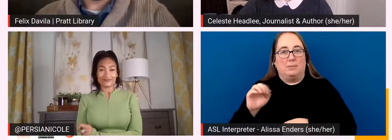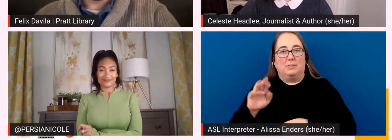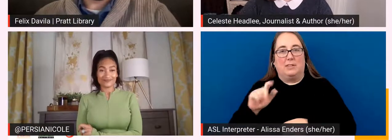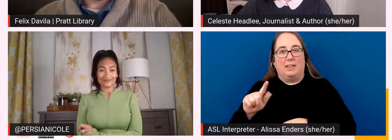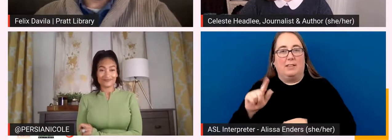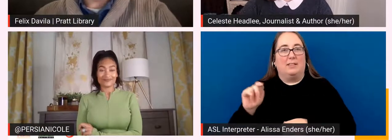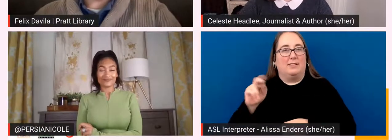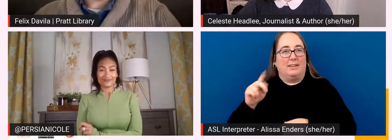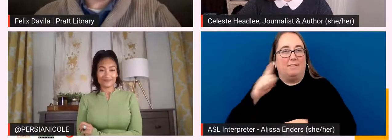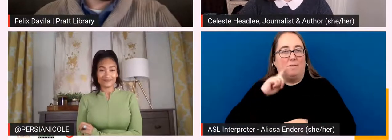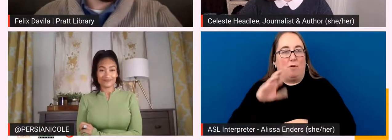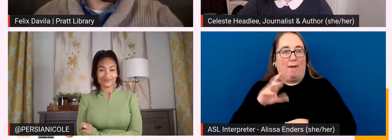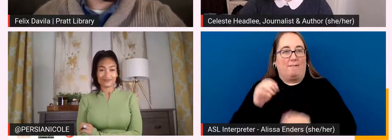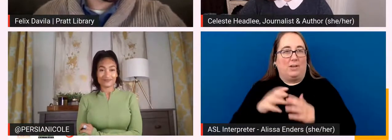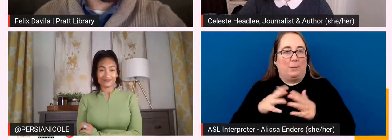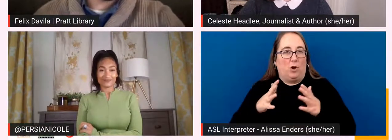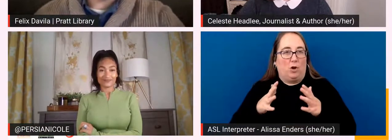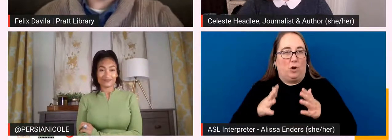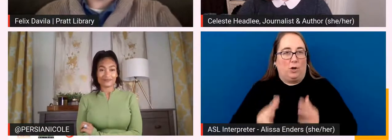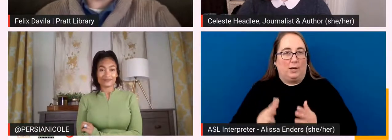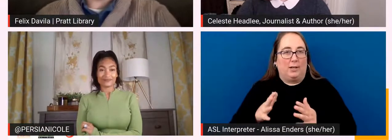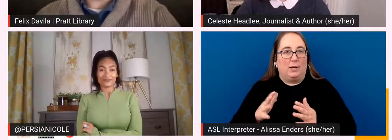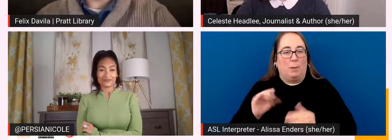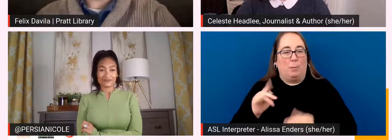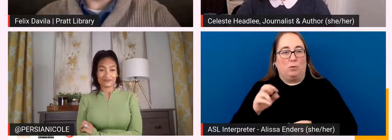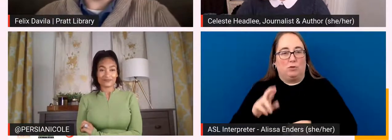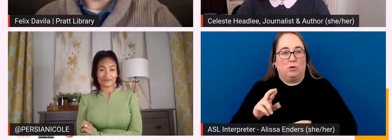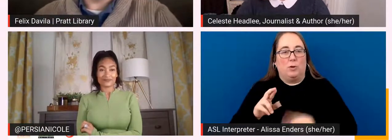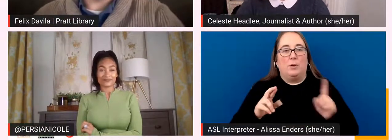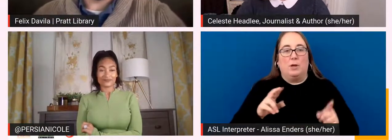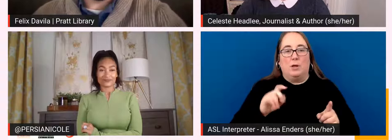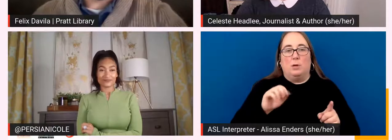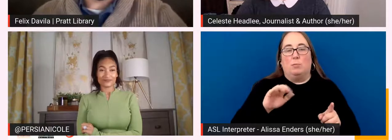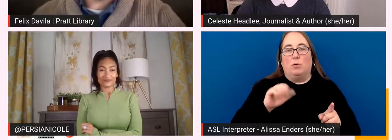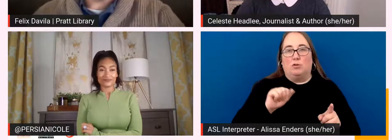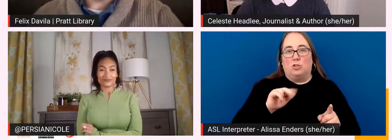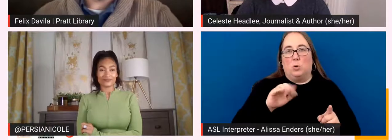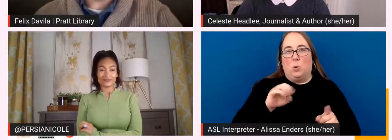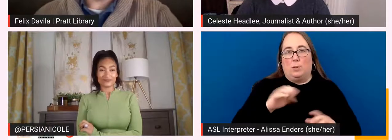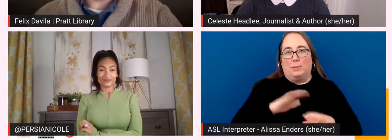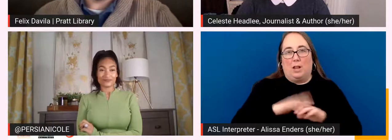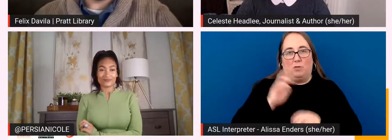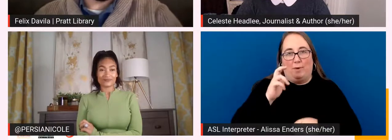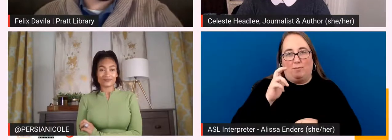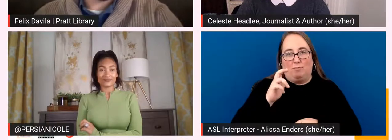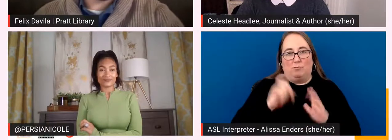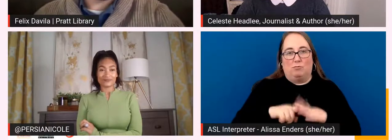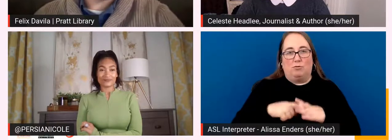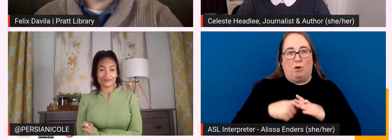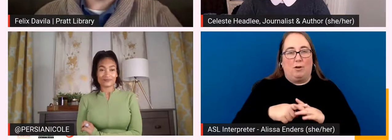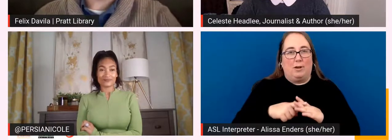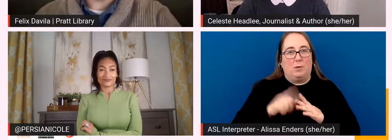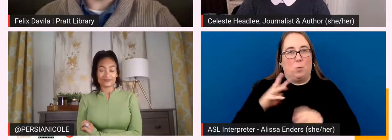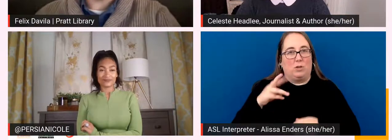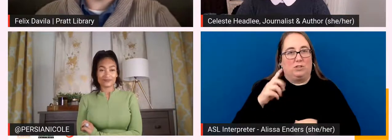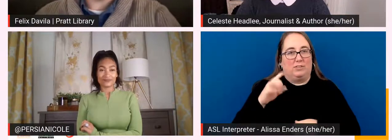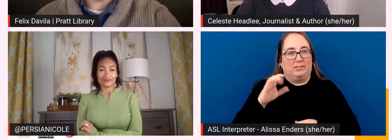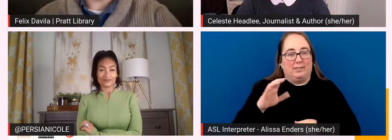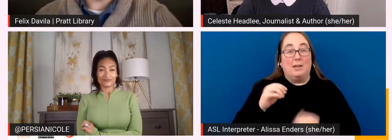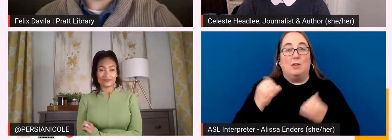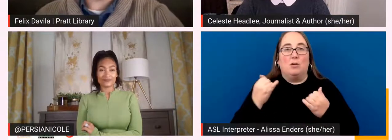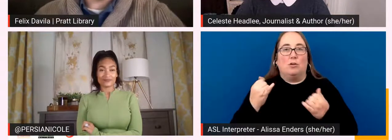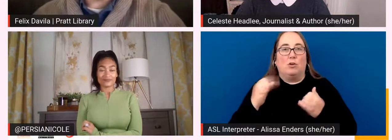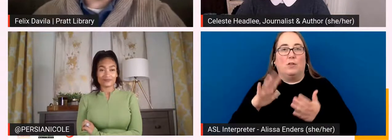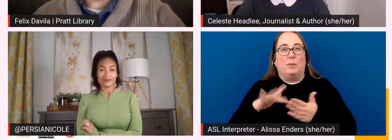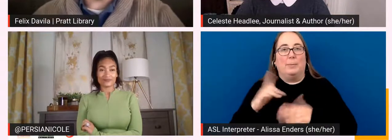Composers. Persia Nicole has been dominating the airwaves for over 10 years, starting in her native city, Washington, D.C., and is currently the